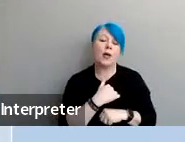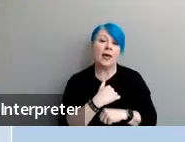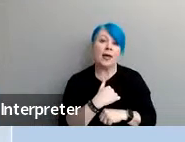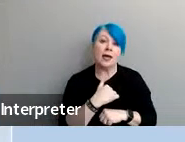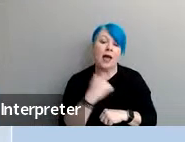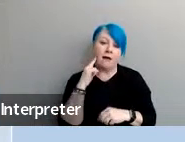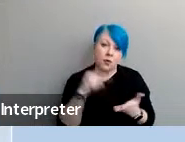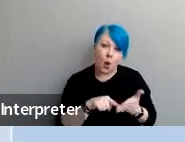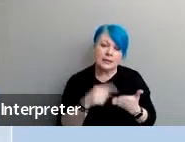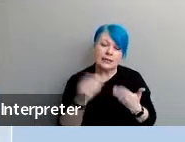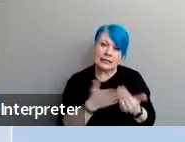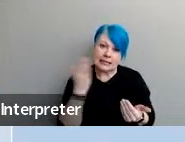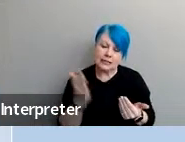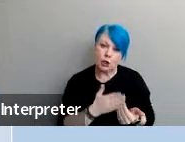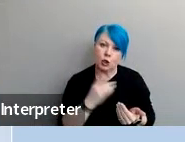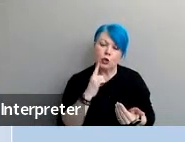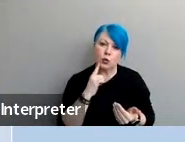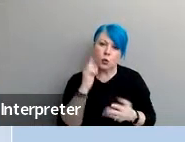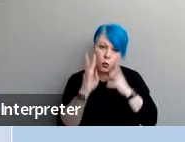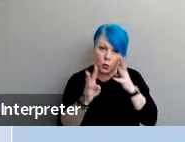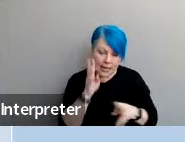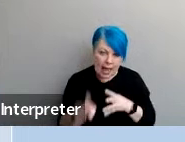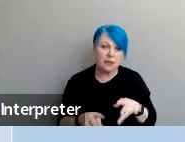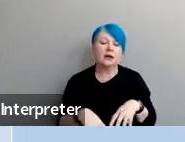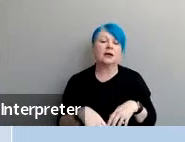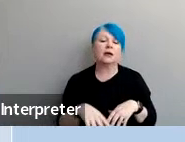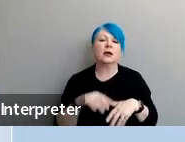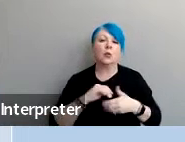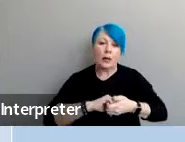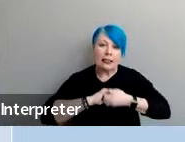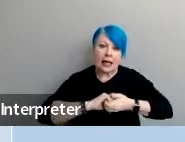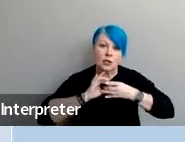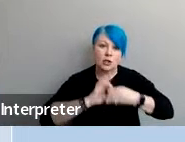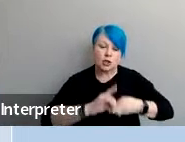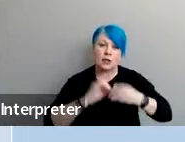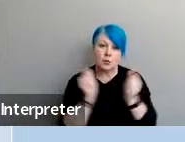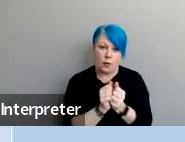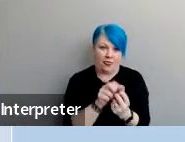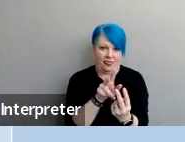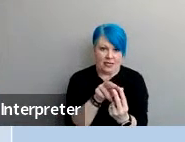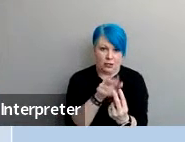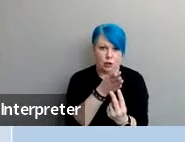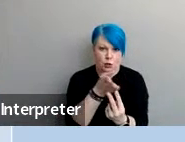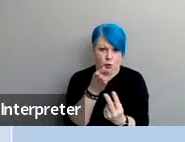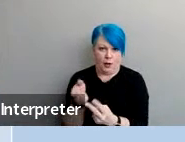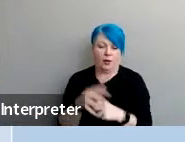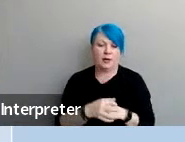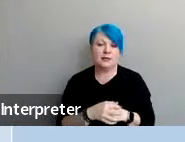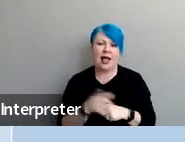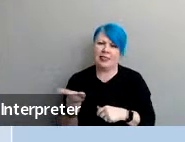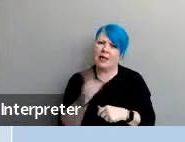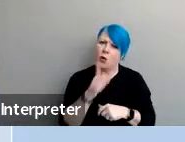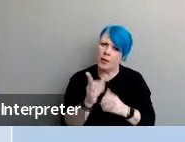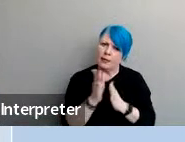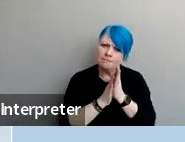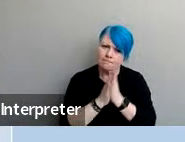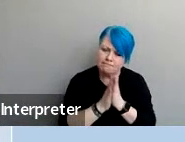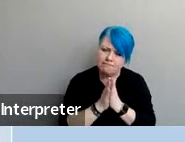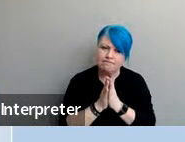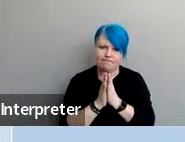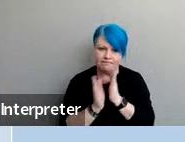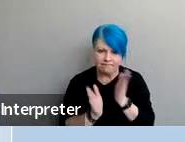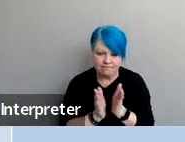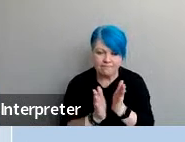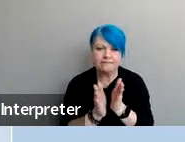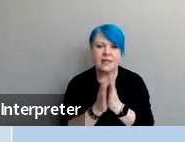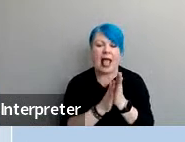develop partnerships in those two areas. They're often very mission-driven and are very open to sitting down and talking to us about